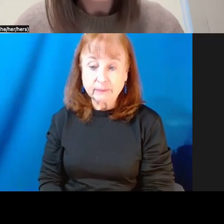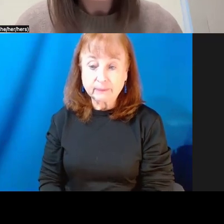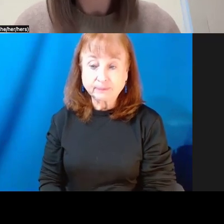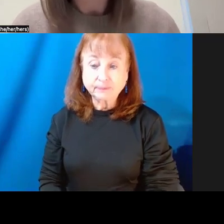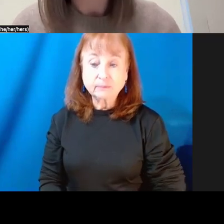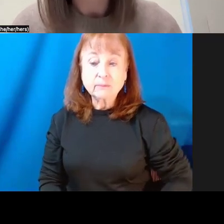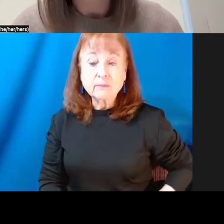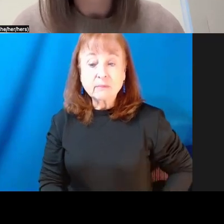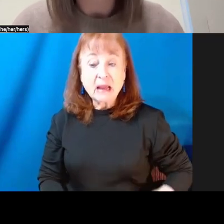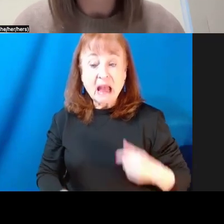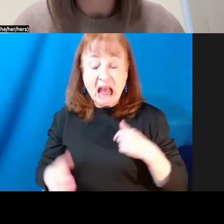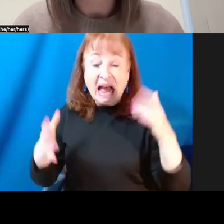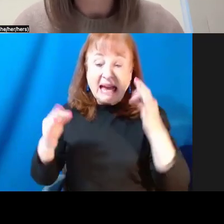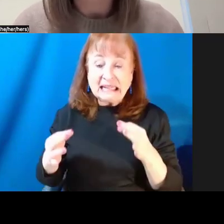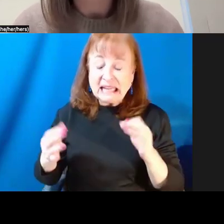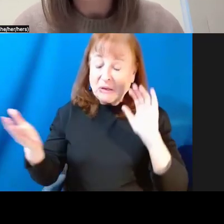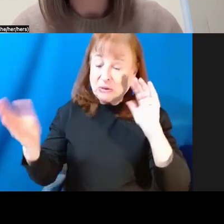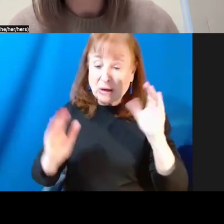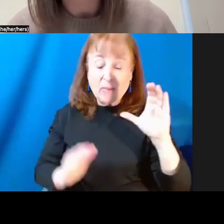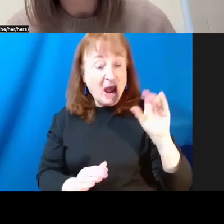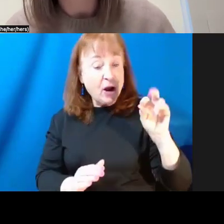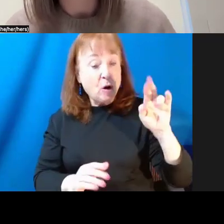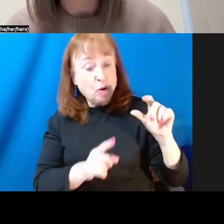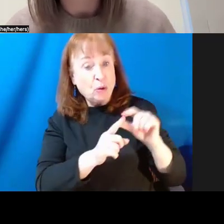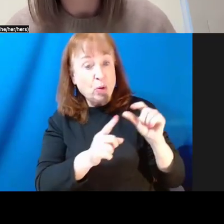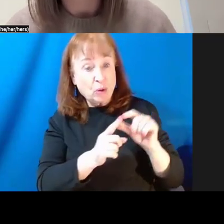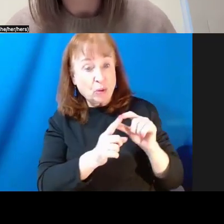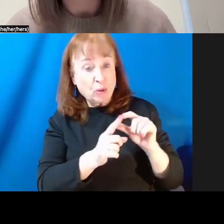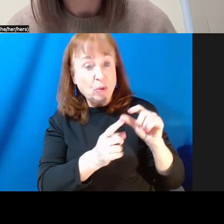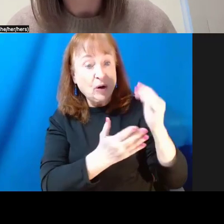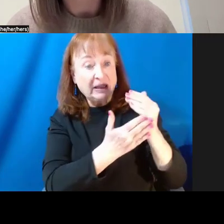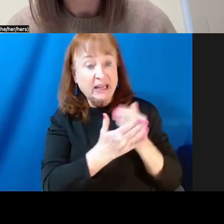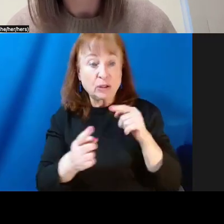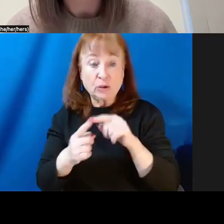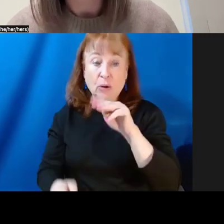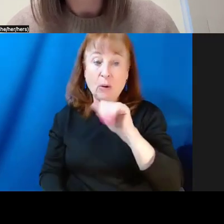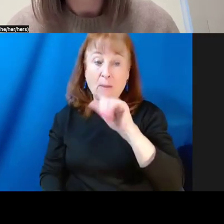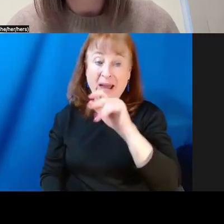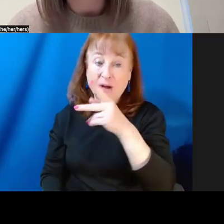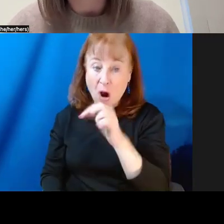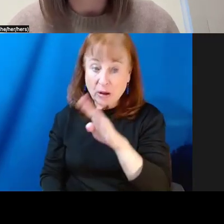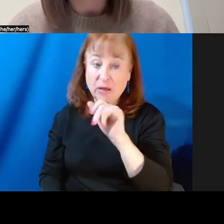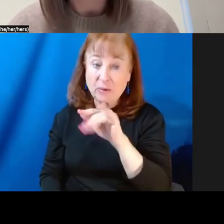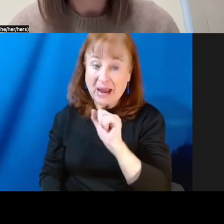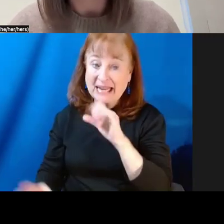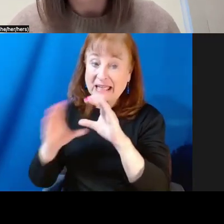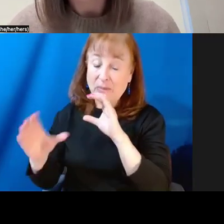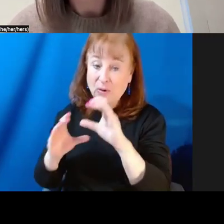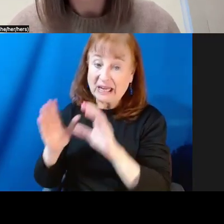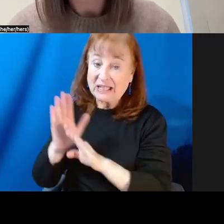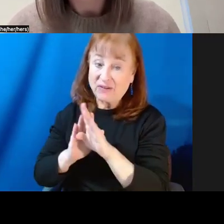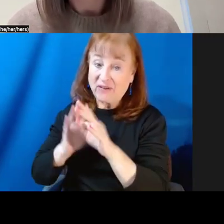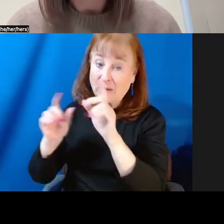I chose to compare core word lists to the MacArthur-Bates Communicative Development Inventories, or the